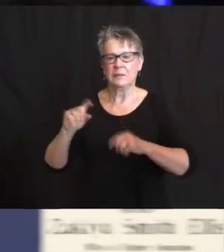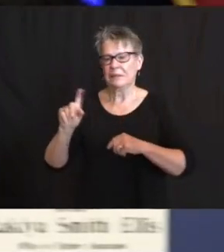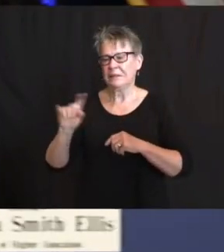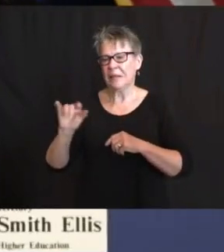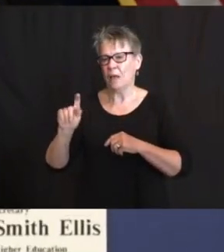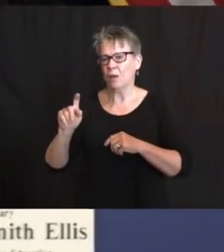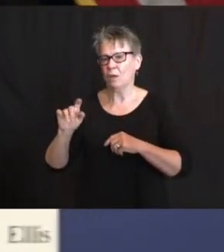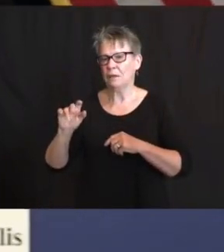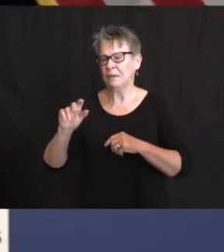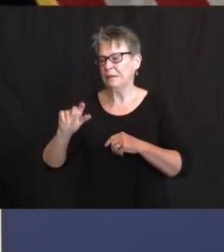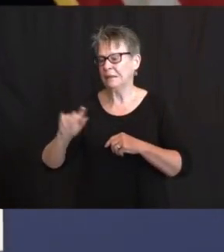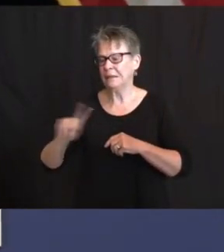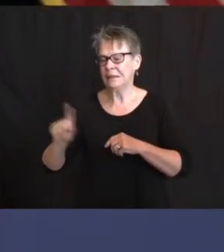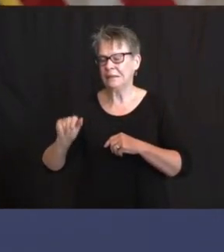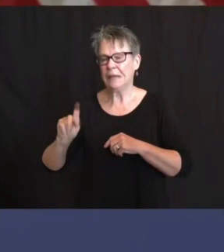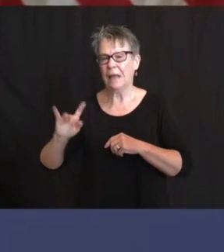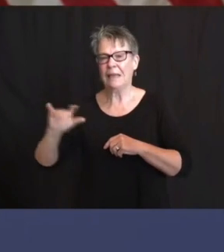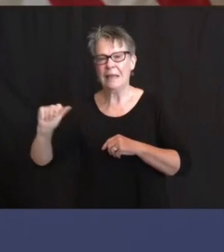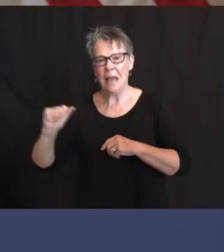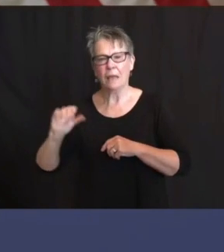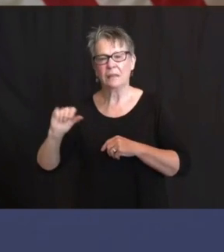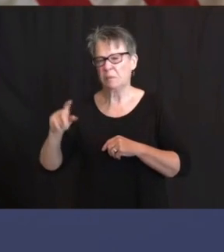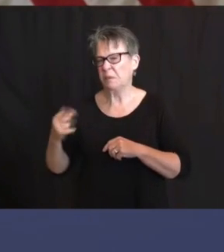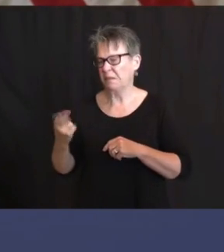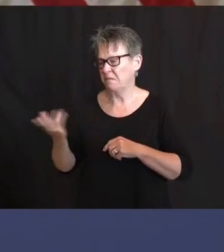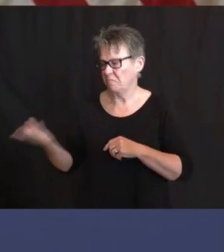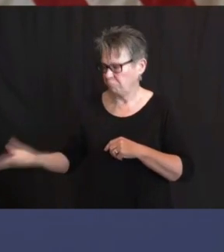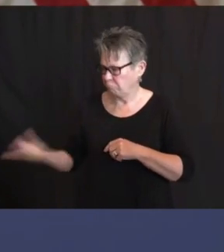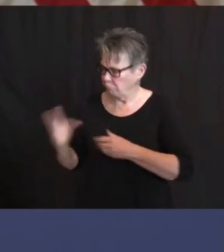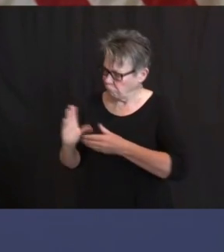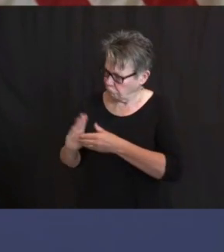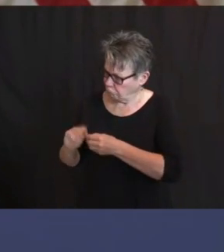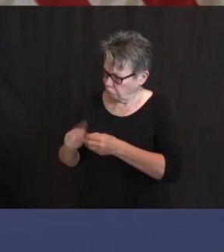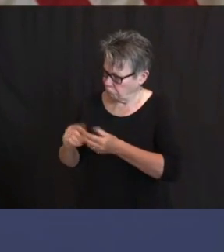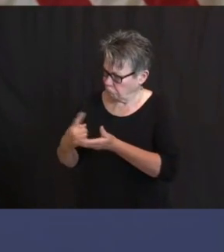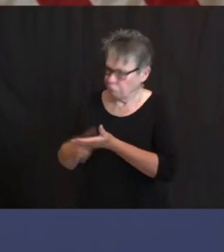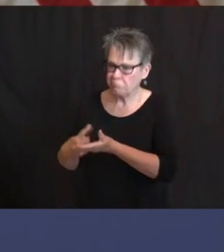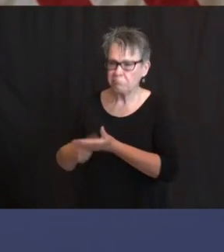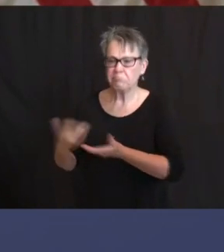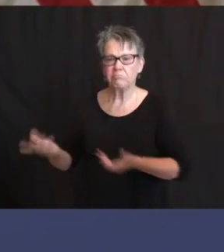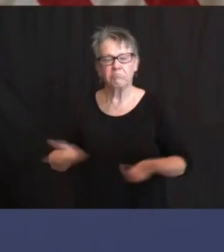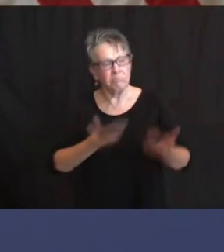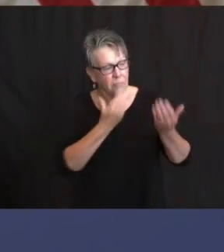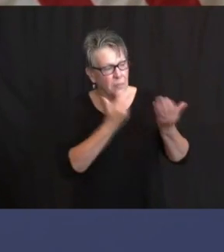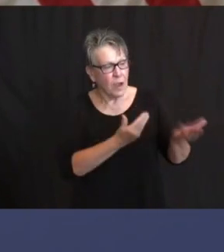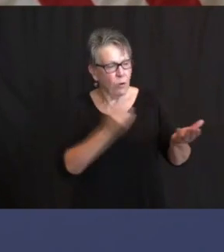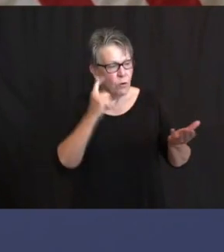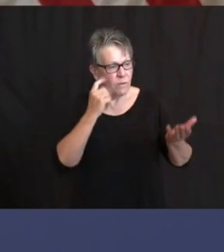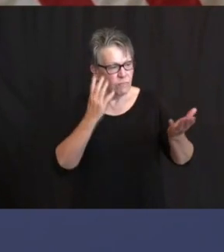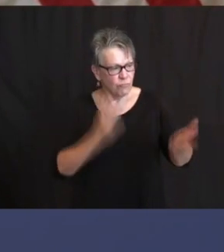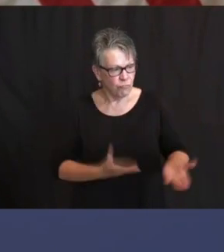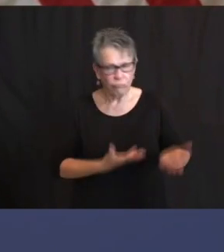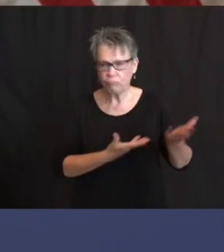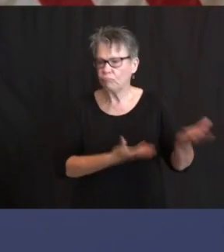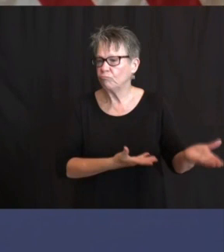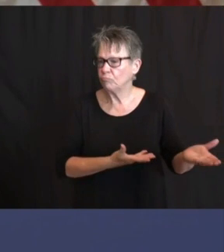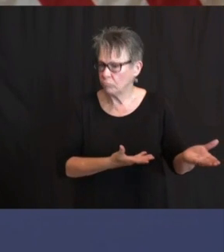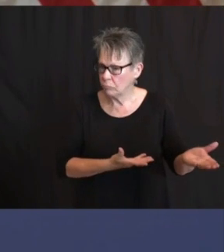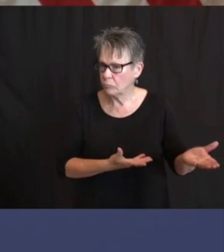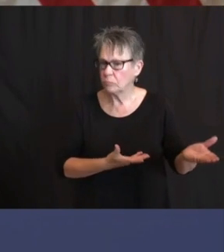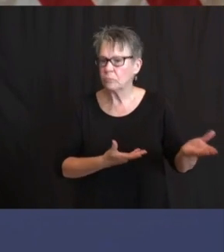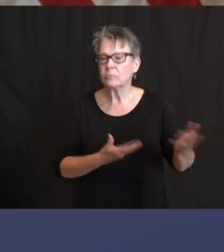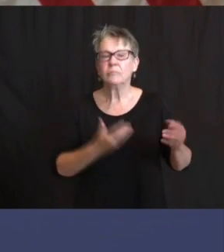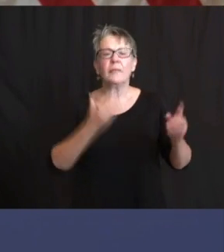Thank you, Governor. And I want to thank Commissioner Persichilli and her team of health experts who have really helped work with our office